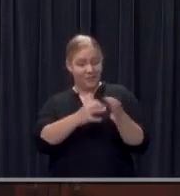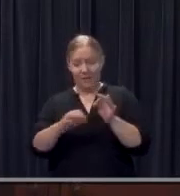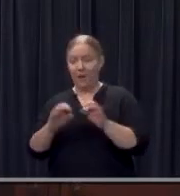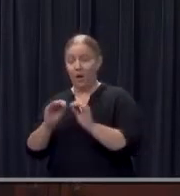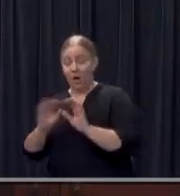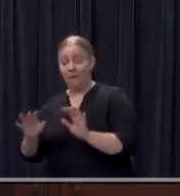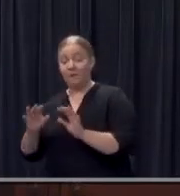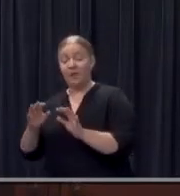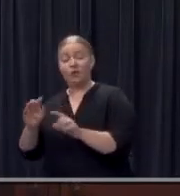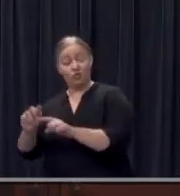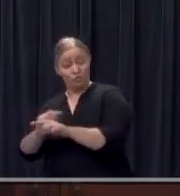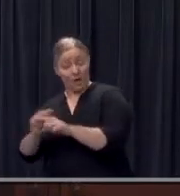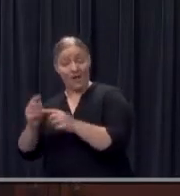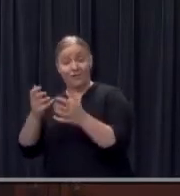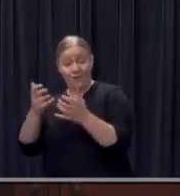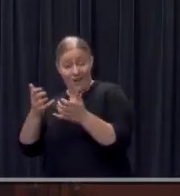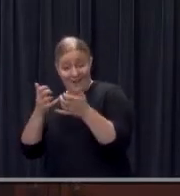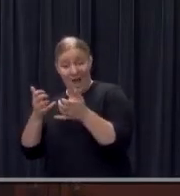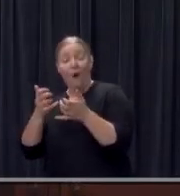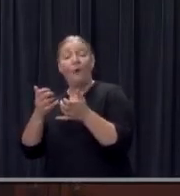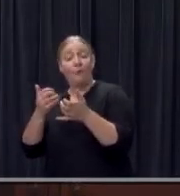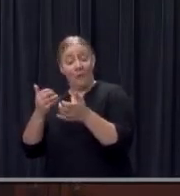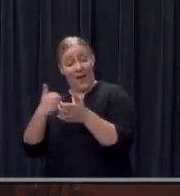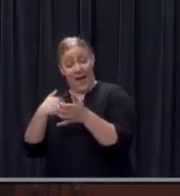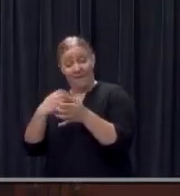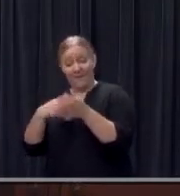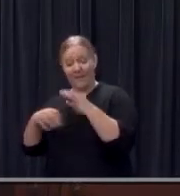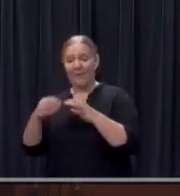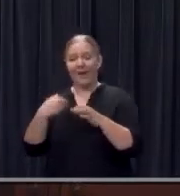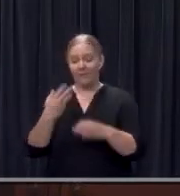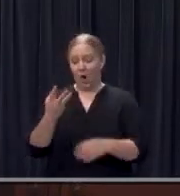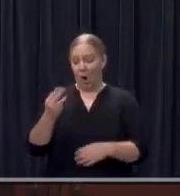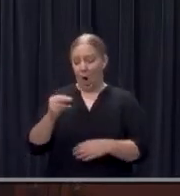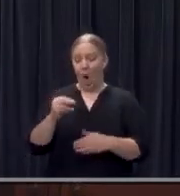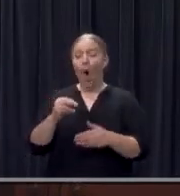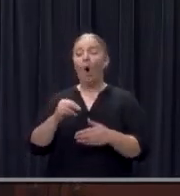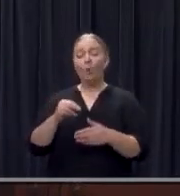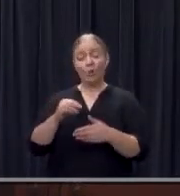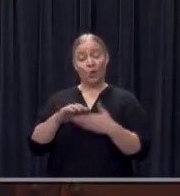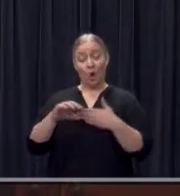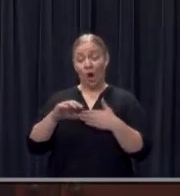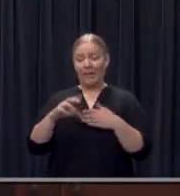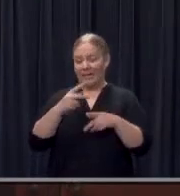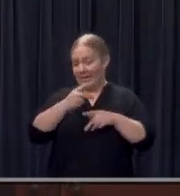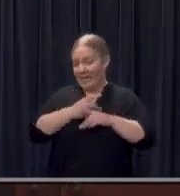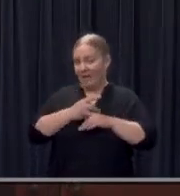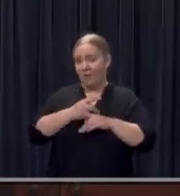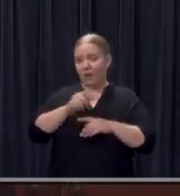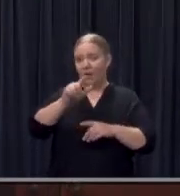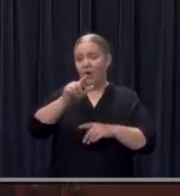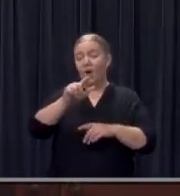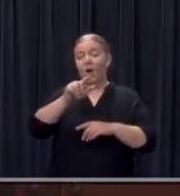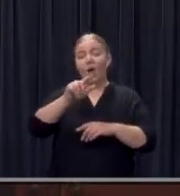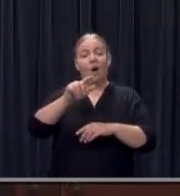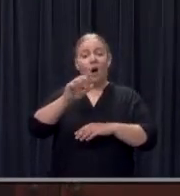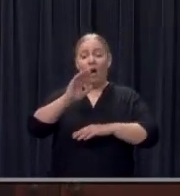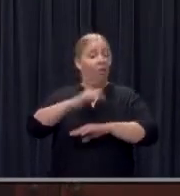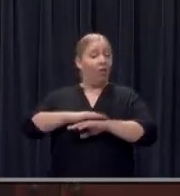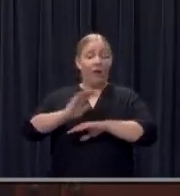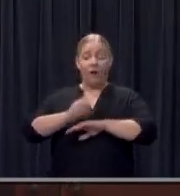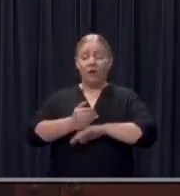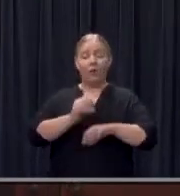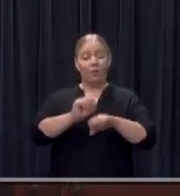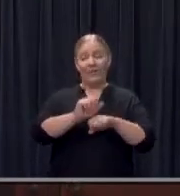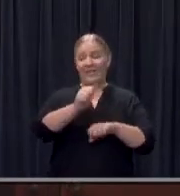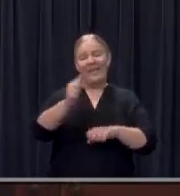our existing returning subs. And so they have their own badge. They keep it 24/7, and obviously it works on any campus in the